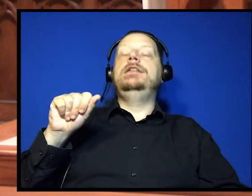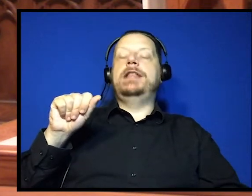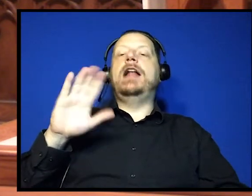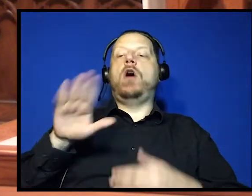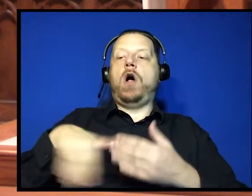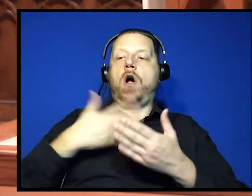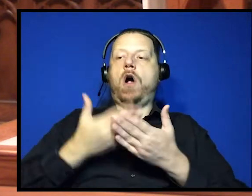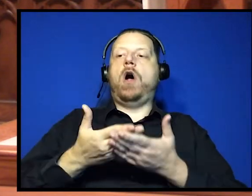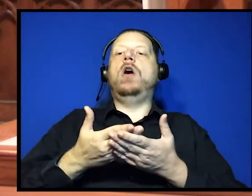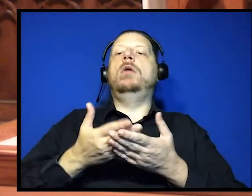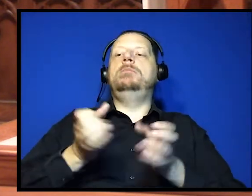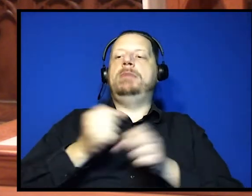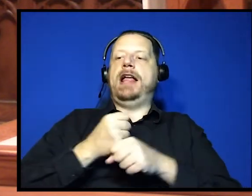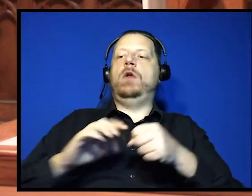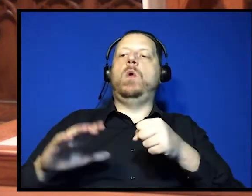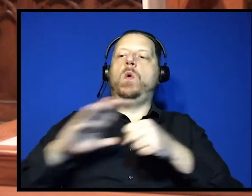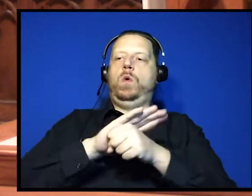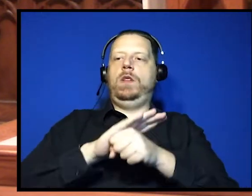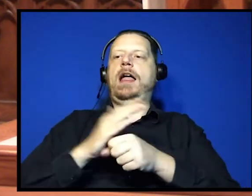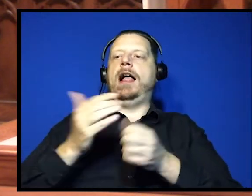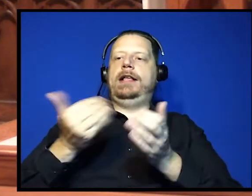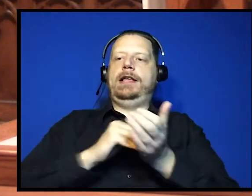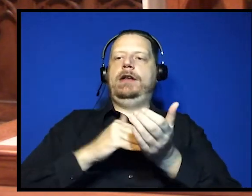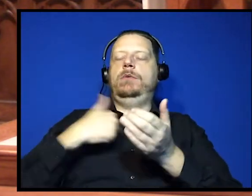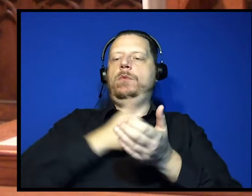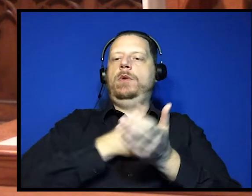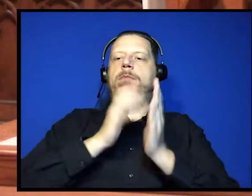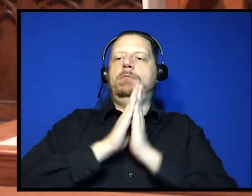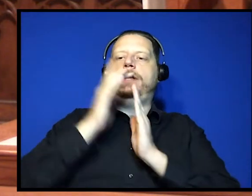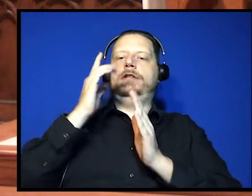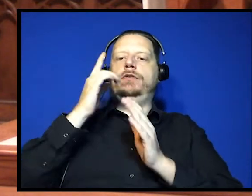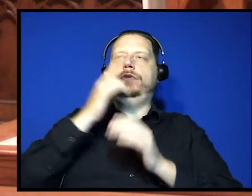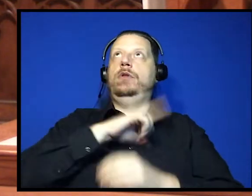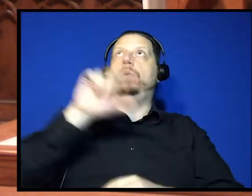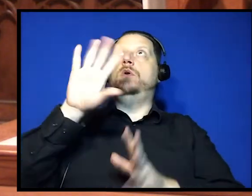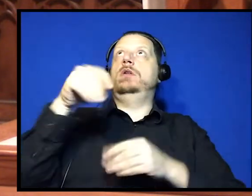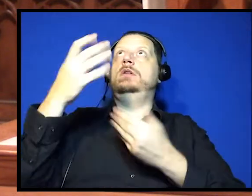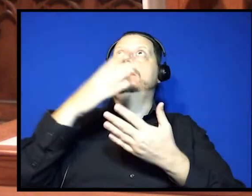that they may be made sound and whole again, we pray to the Lord.